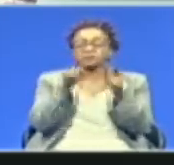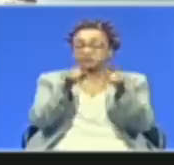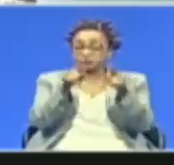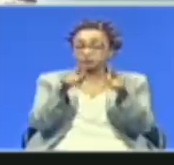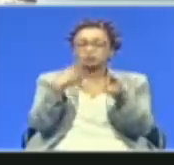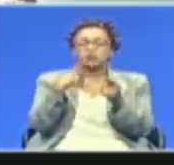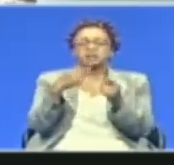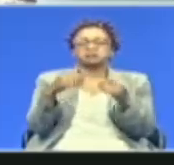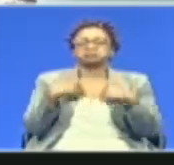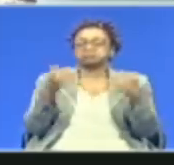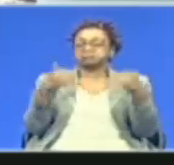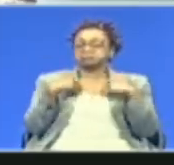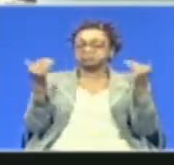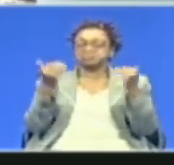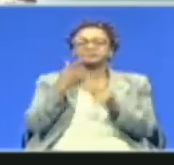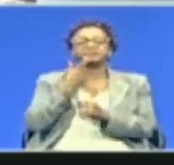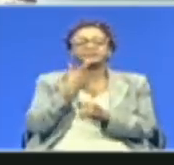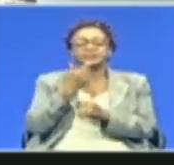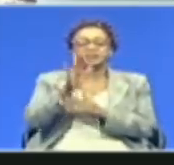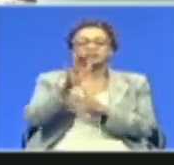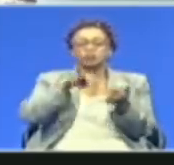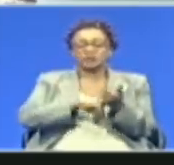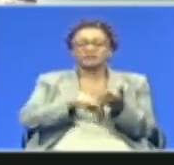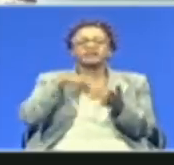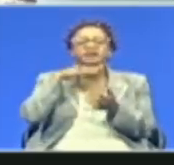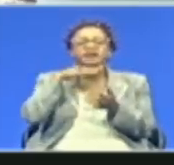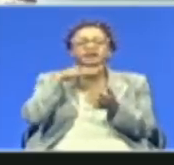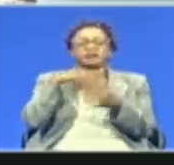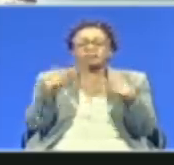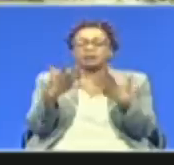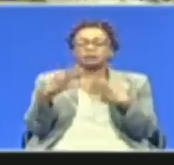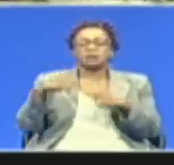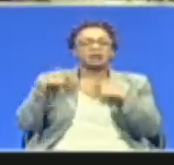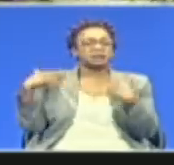denied the allegations, claiming that his wife died of a heart attack.